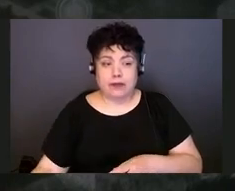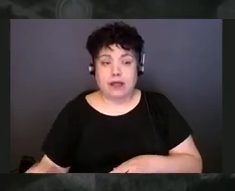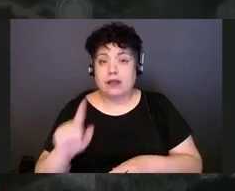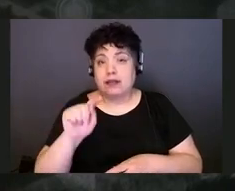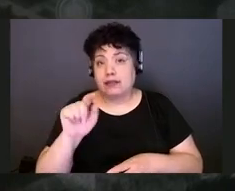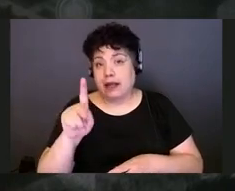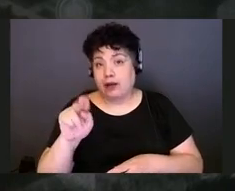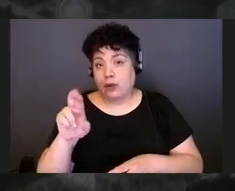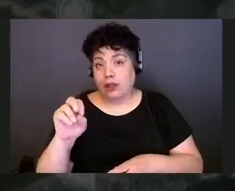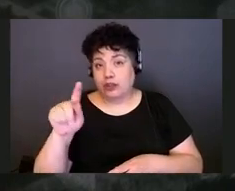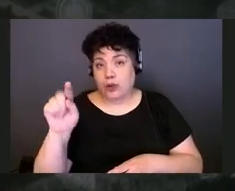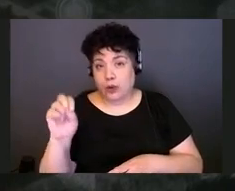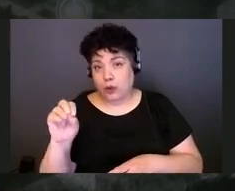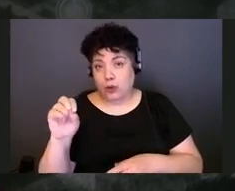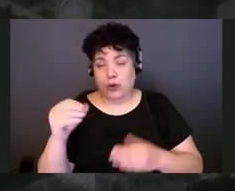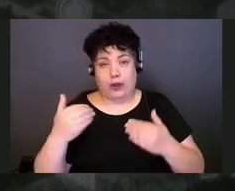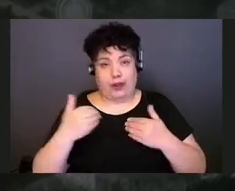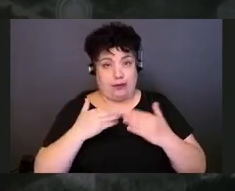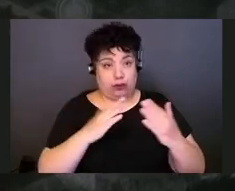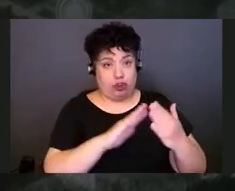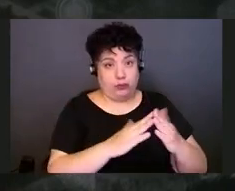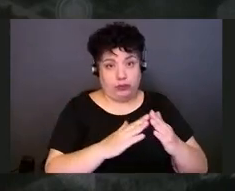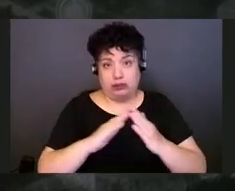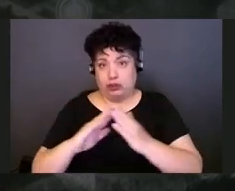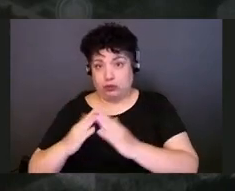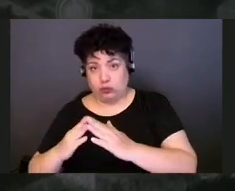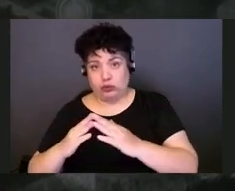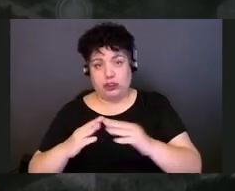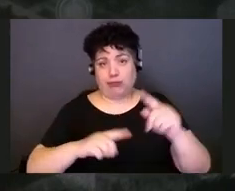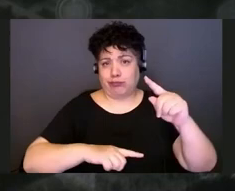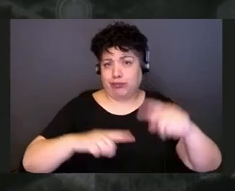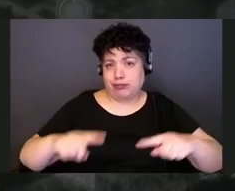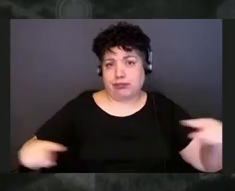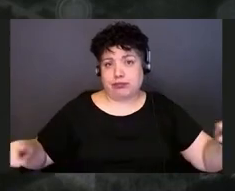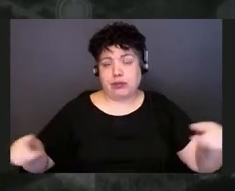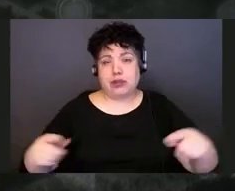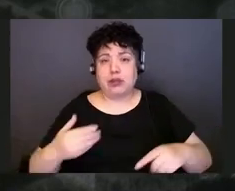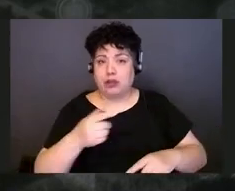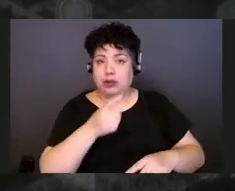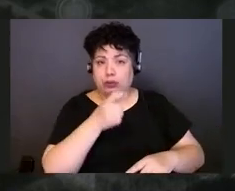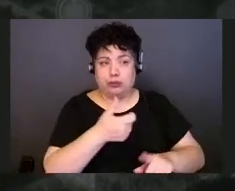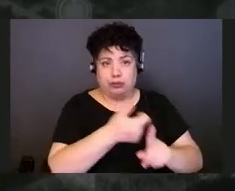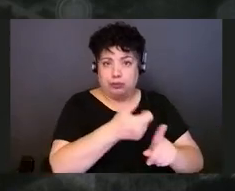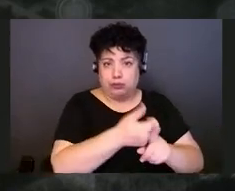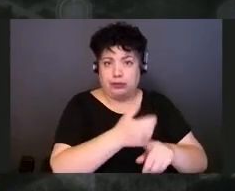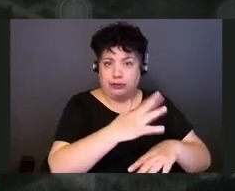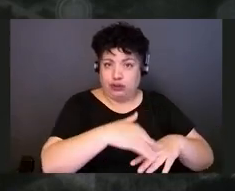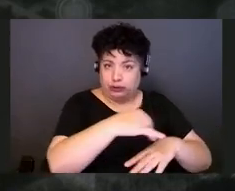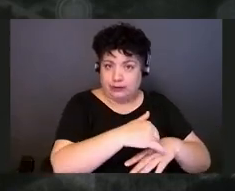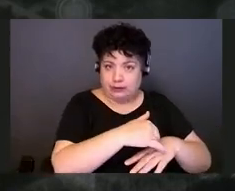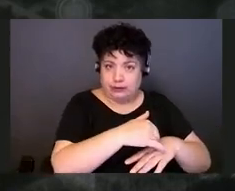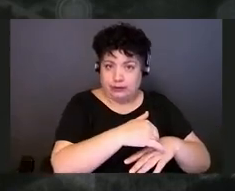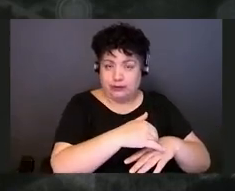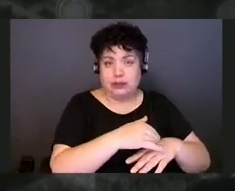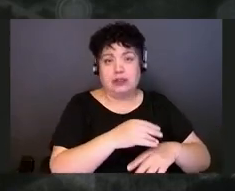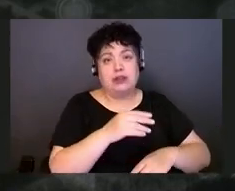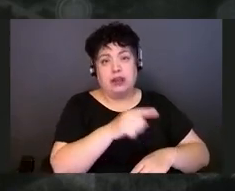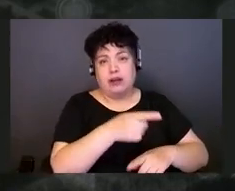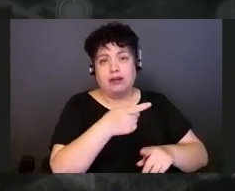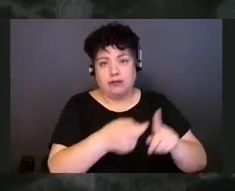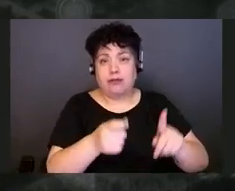Tikaronto's intersecting communities are comprised of those native to this land, Indigenous peoples from